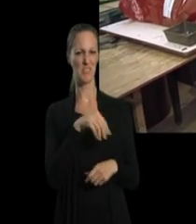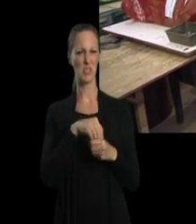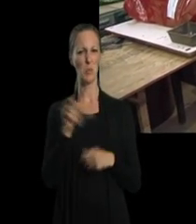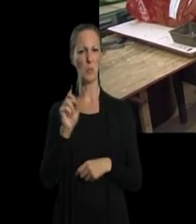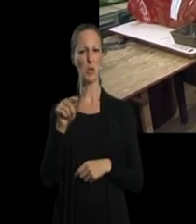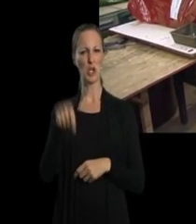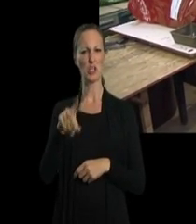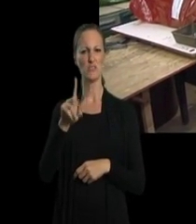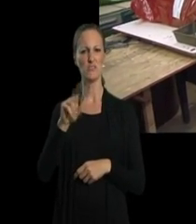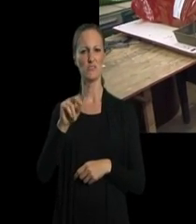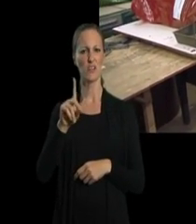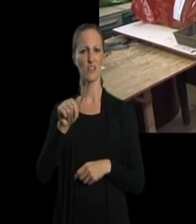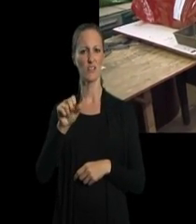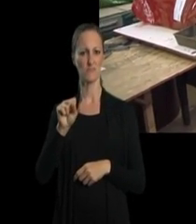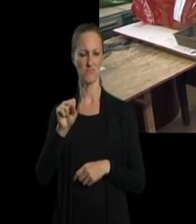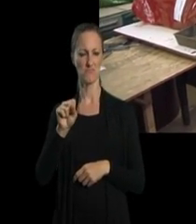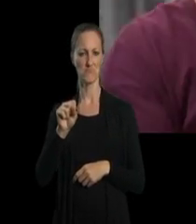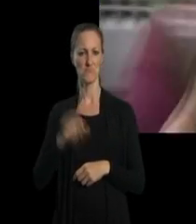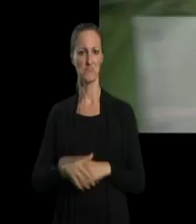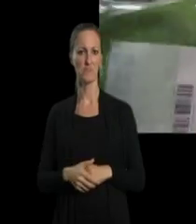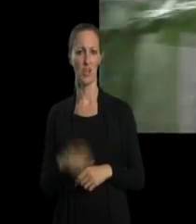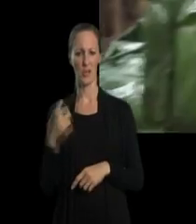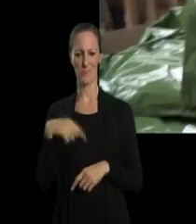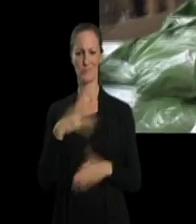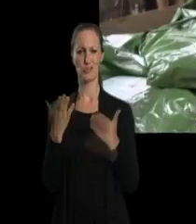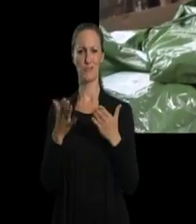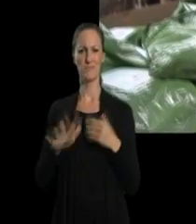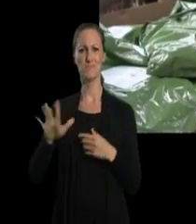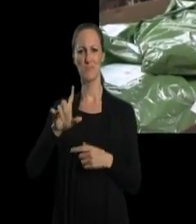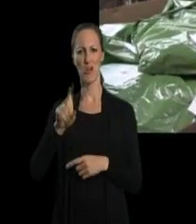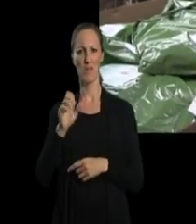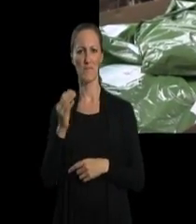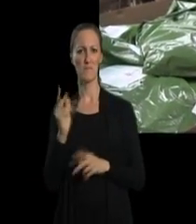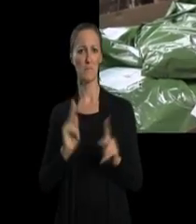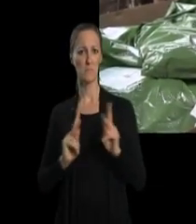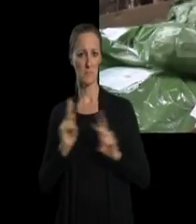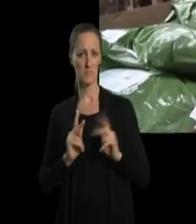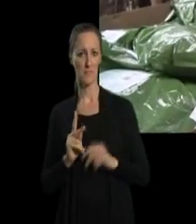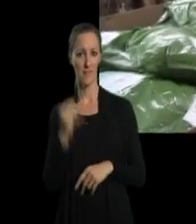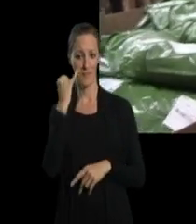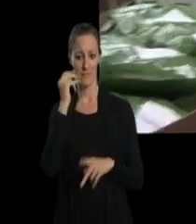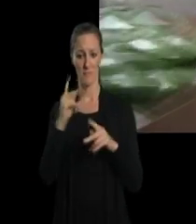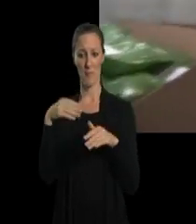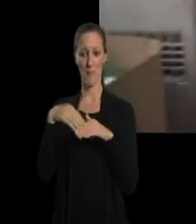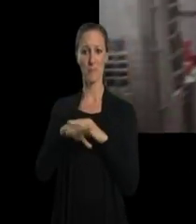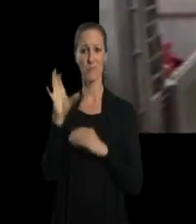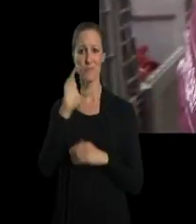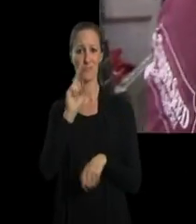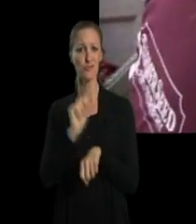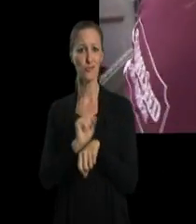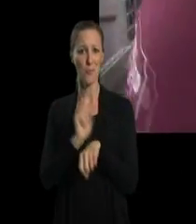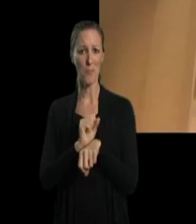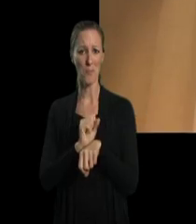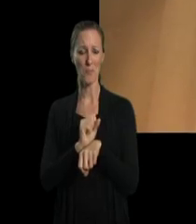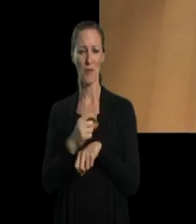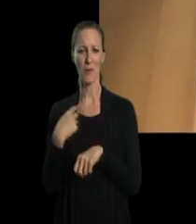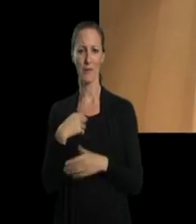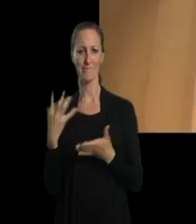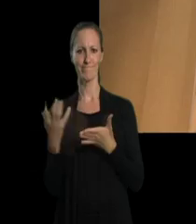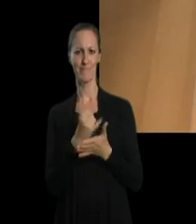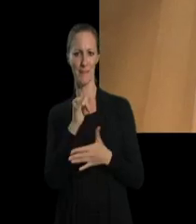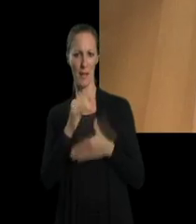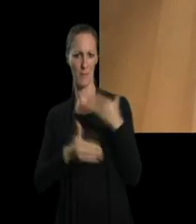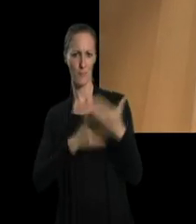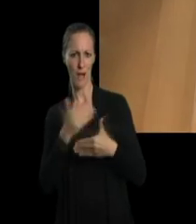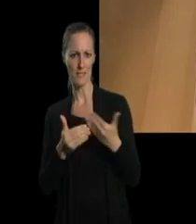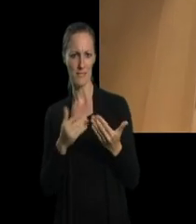We're in Dundas, Minnesota. We're serving about 115 people. Somebody comes in and is looking for a job. During